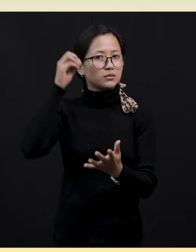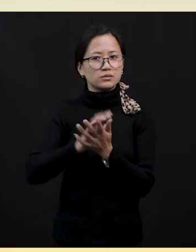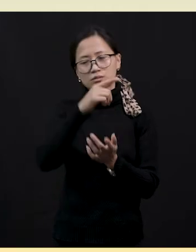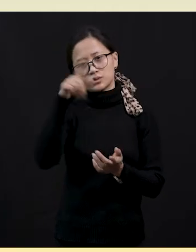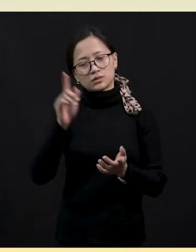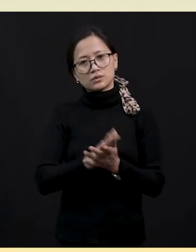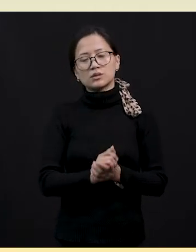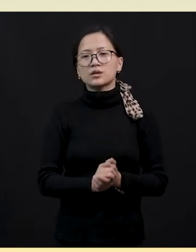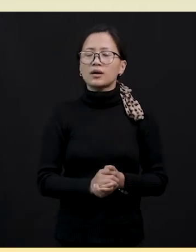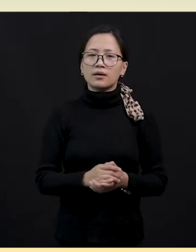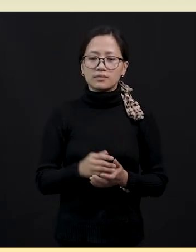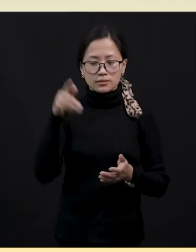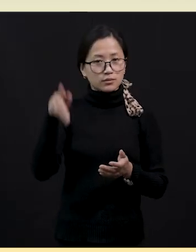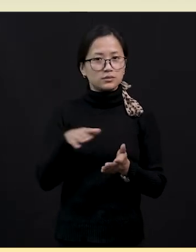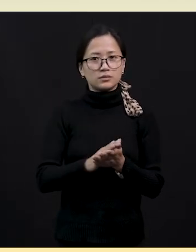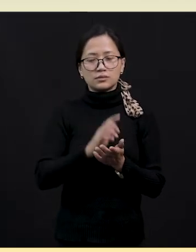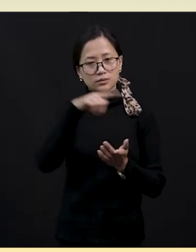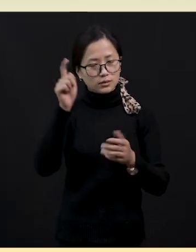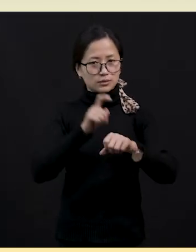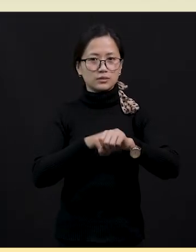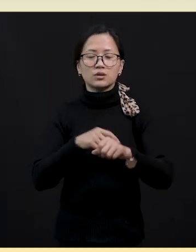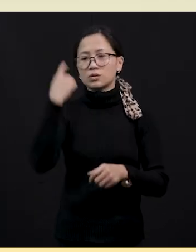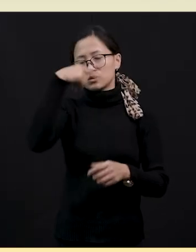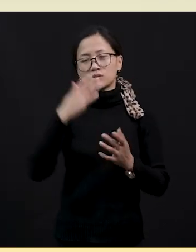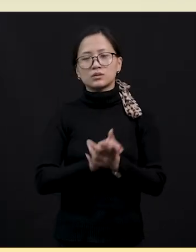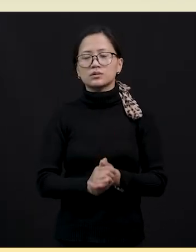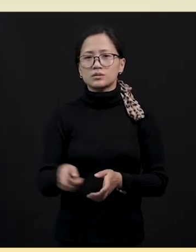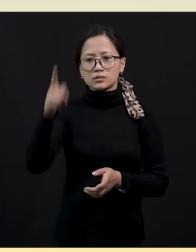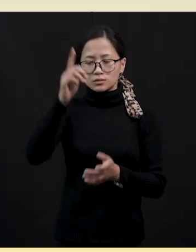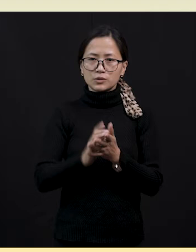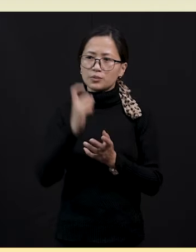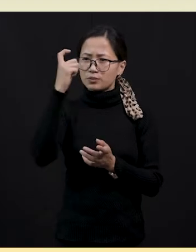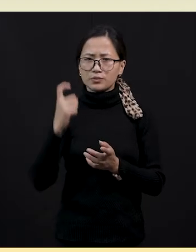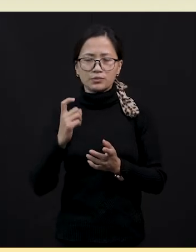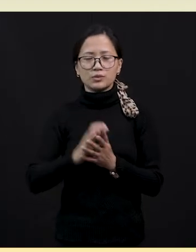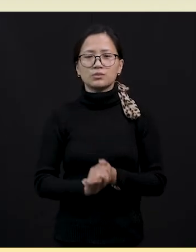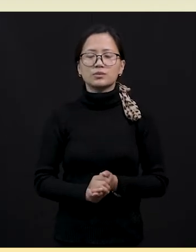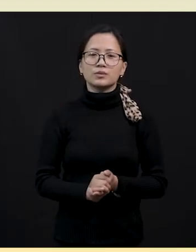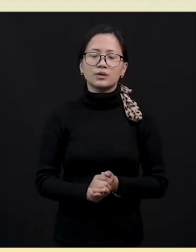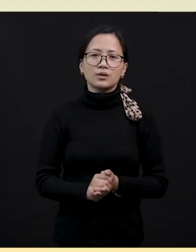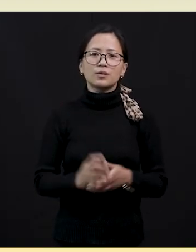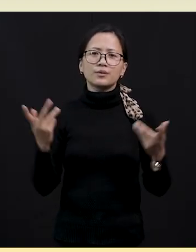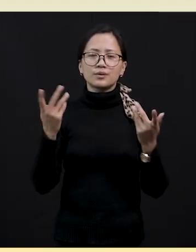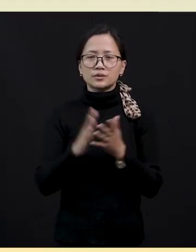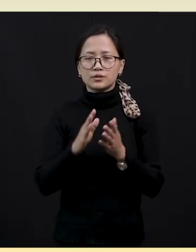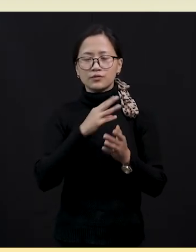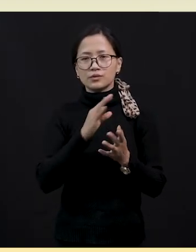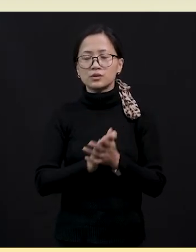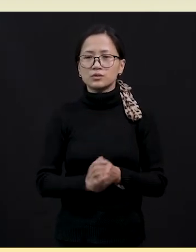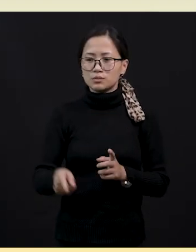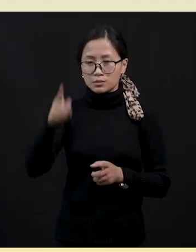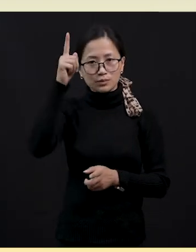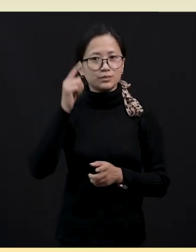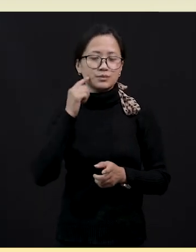right thing at the right time? Who are the people I need most? And what affairs are the most important? So these are the